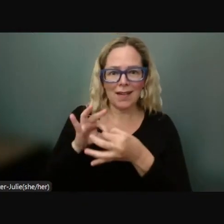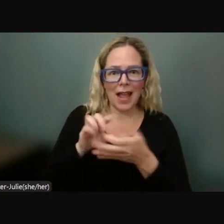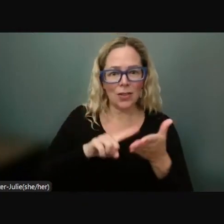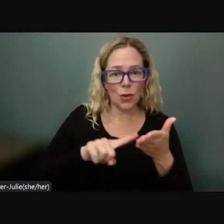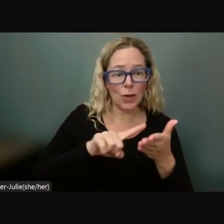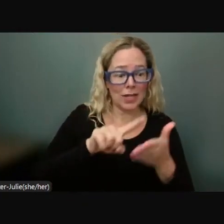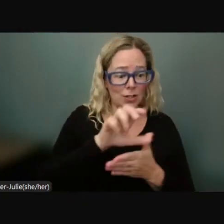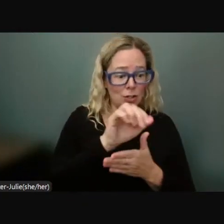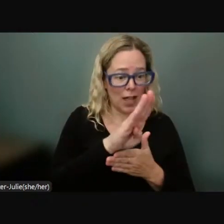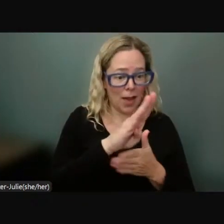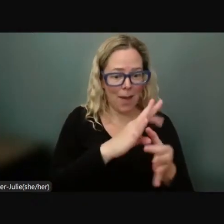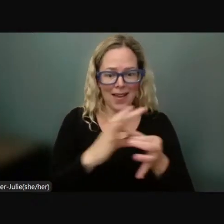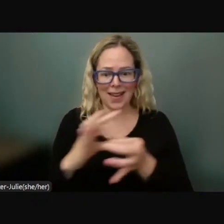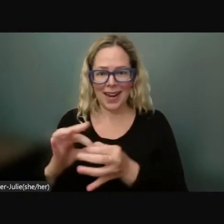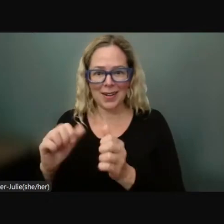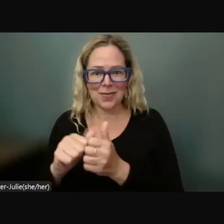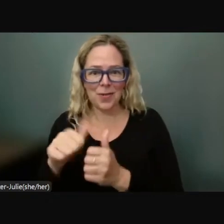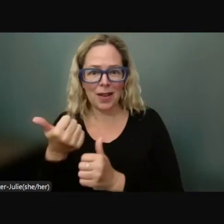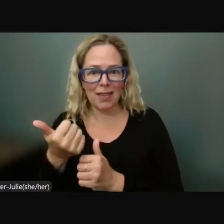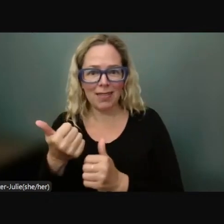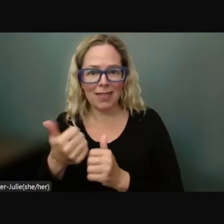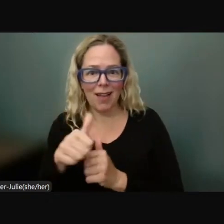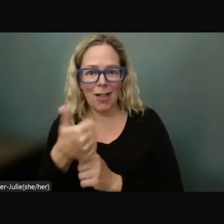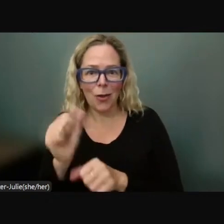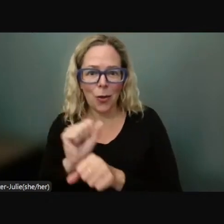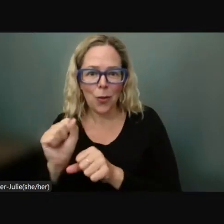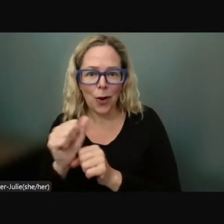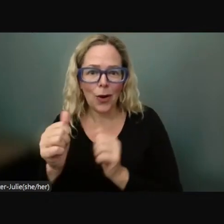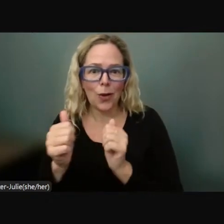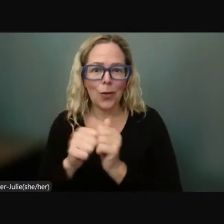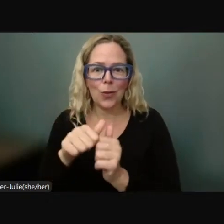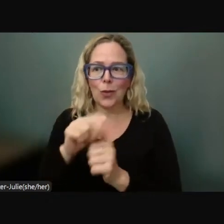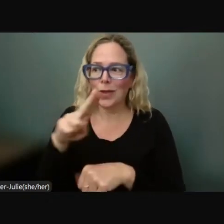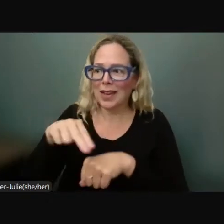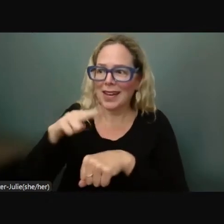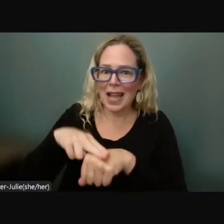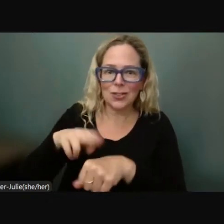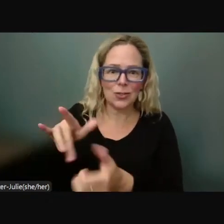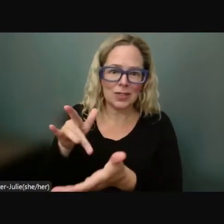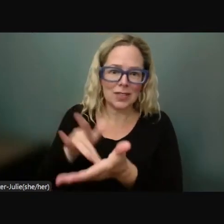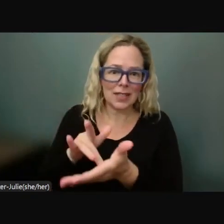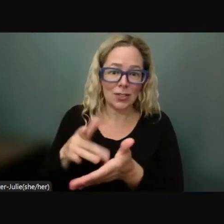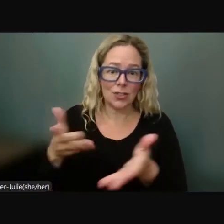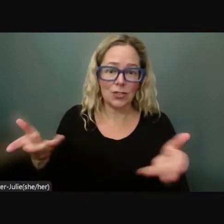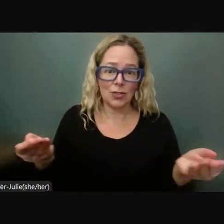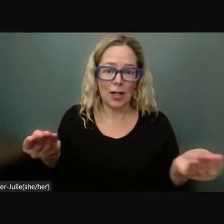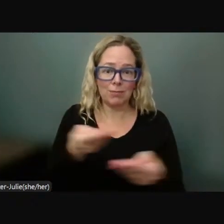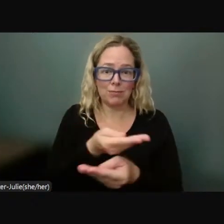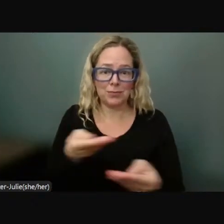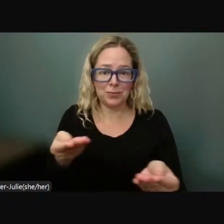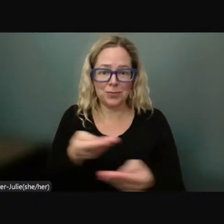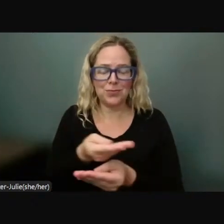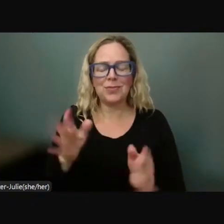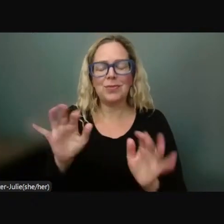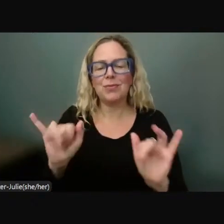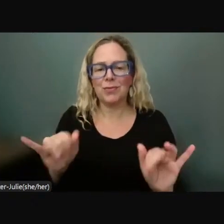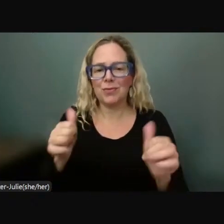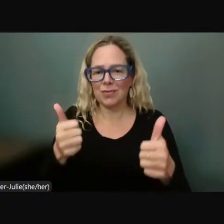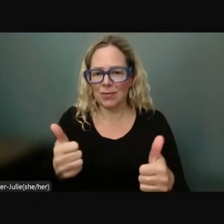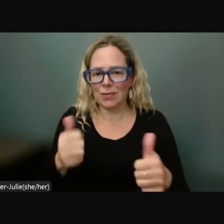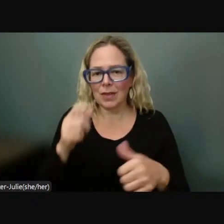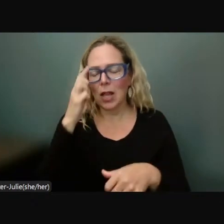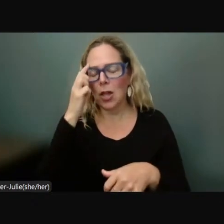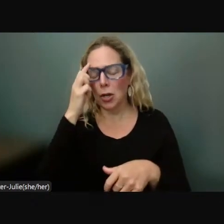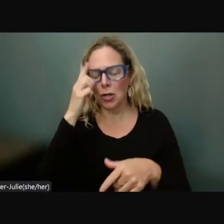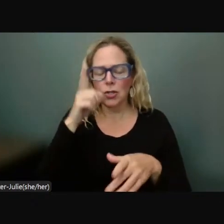to the work that we're doing, for example, through our UCED or through our National Center. And so we're going to be using the Disability Research